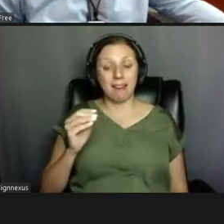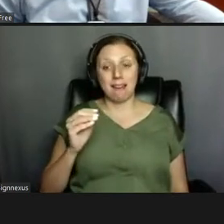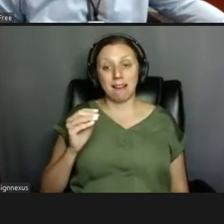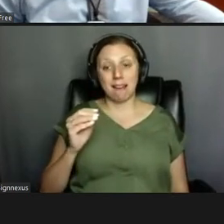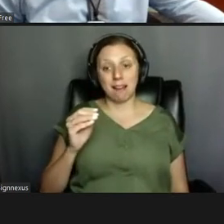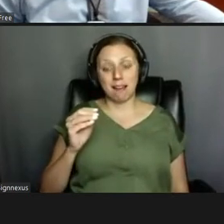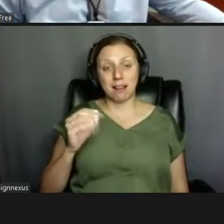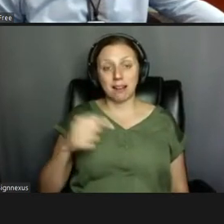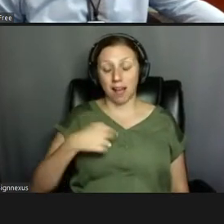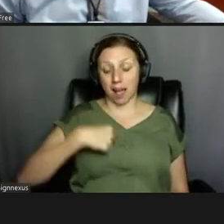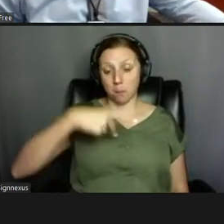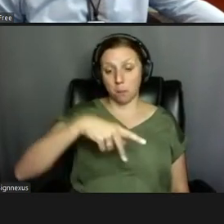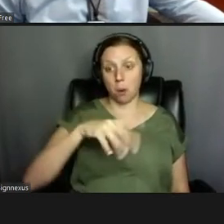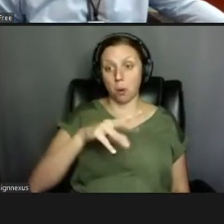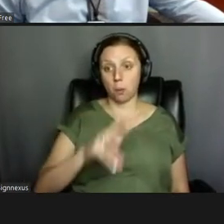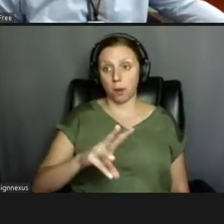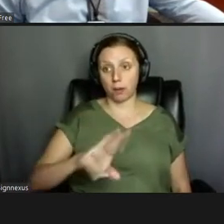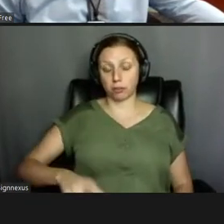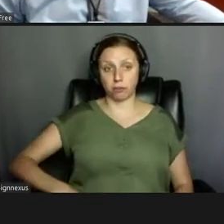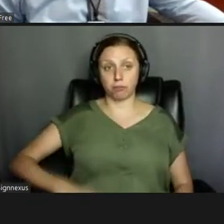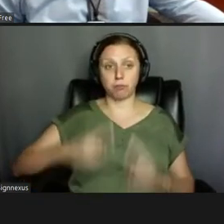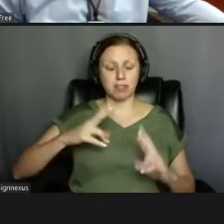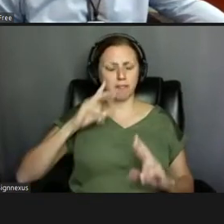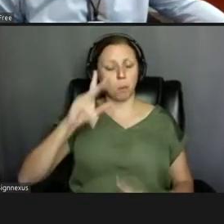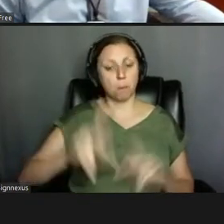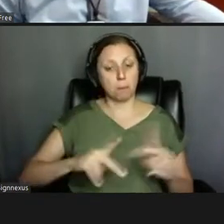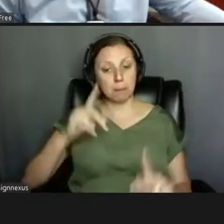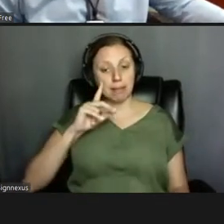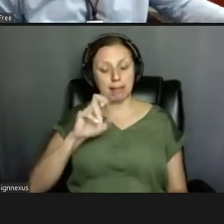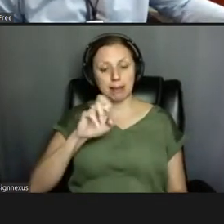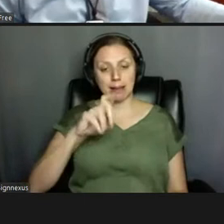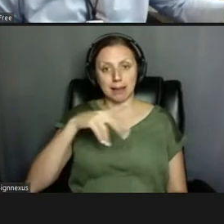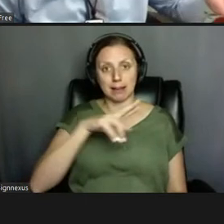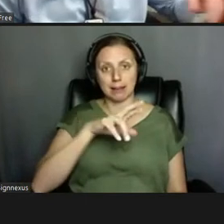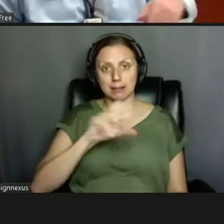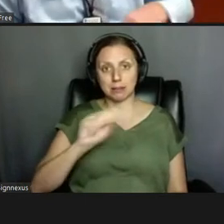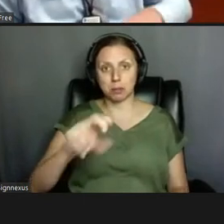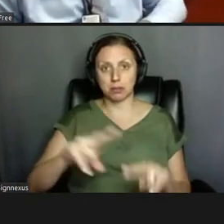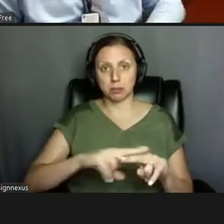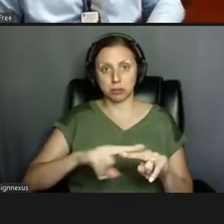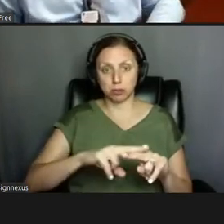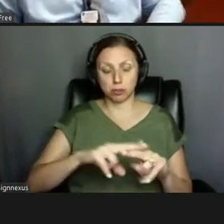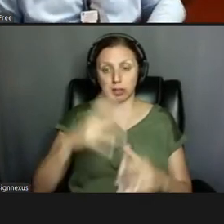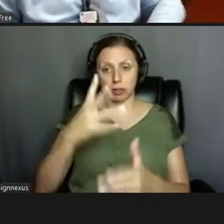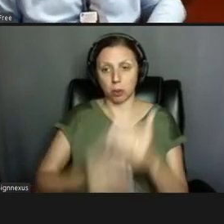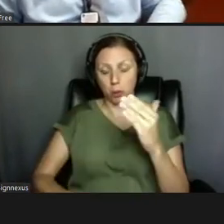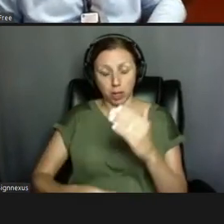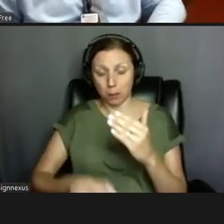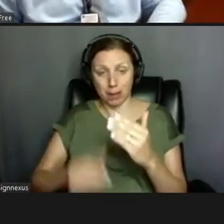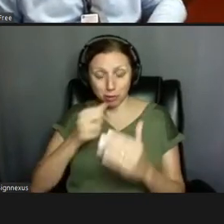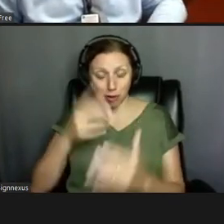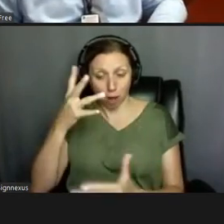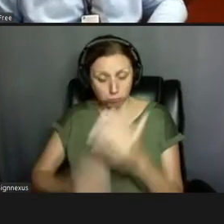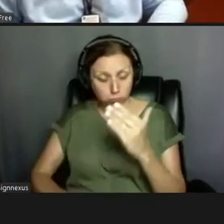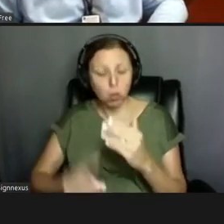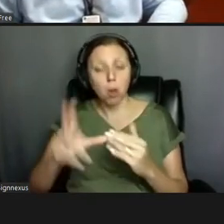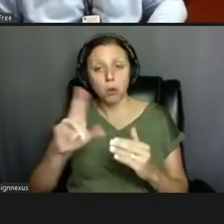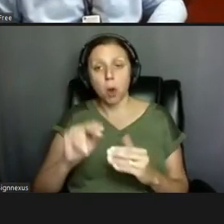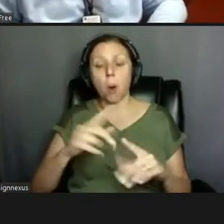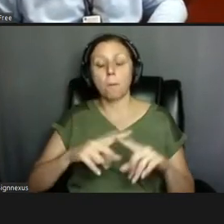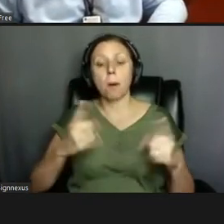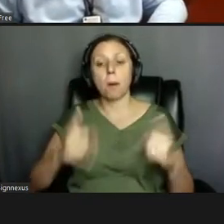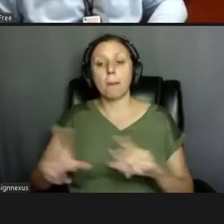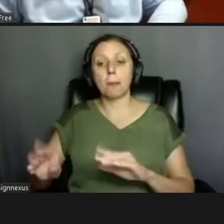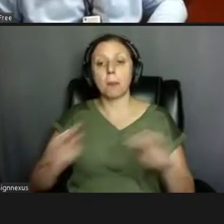I'm a Port Washington resident. For everyone that thinks the express trains are going away, they're not. They're just moving to Bayside, really. For example, Bayside